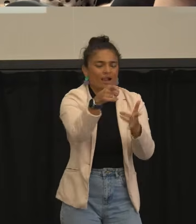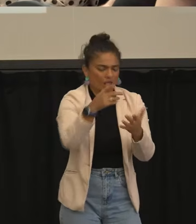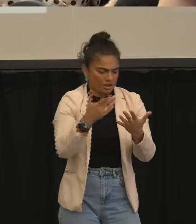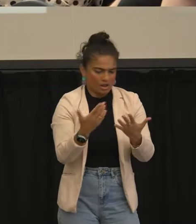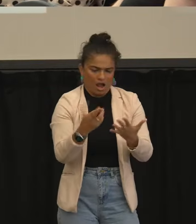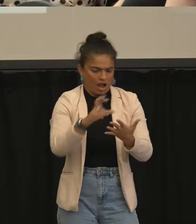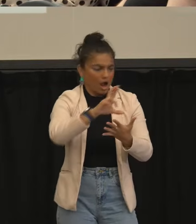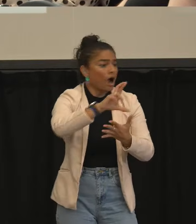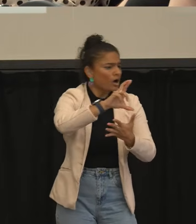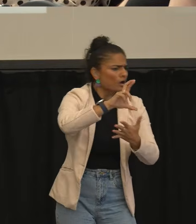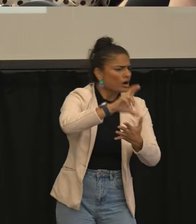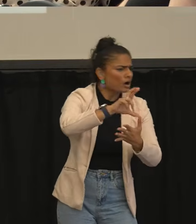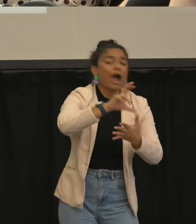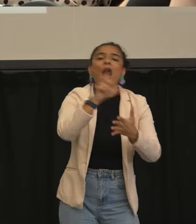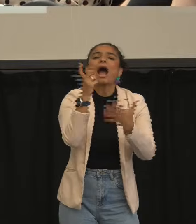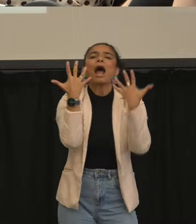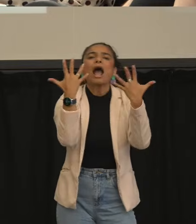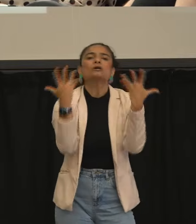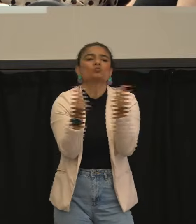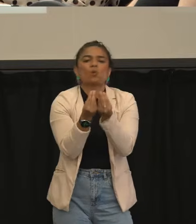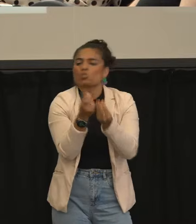Hands with Words, the Bible translation,